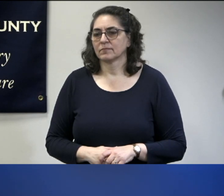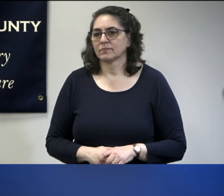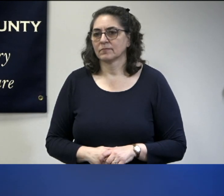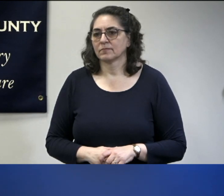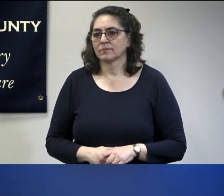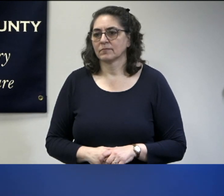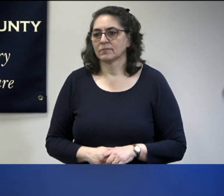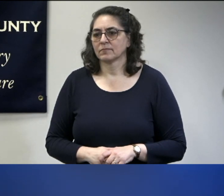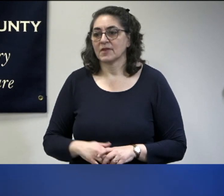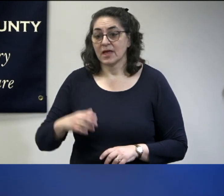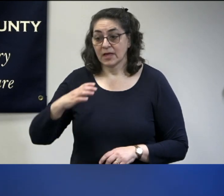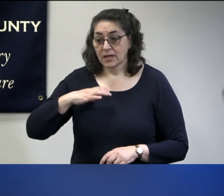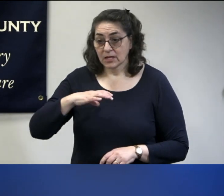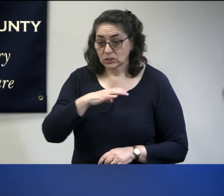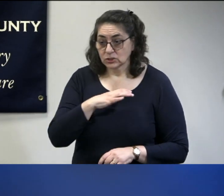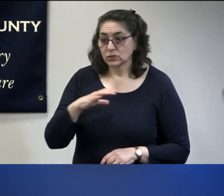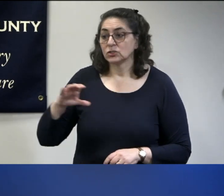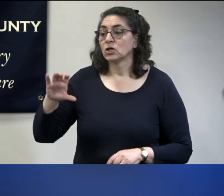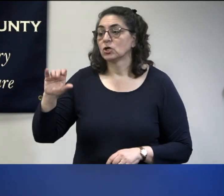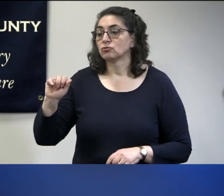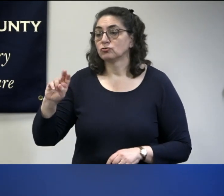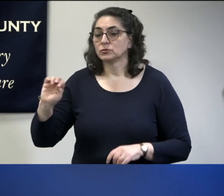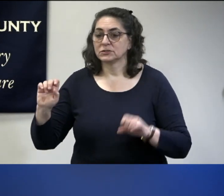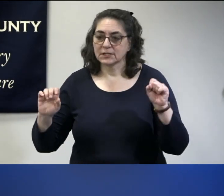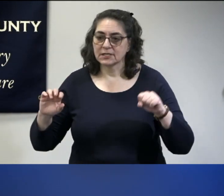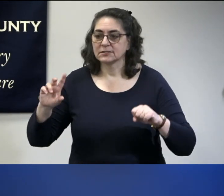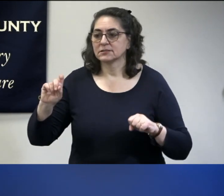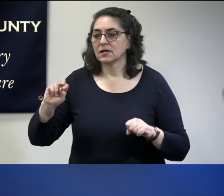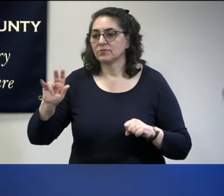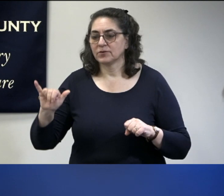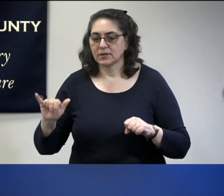January 12th, 2024. County Commissioners Cruz? Yes. Duffy?